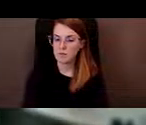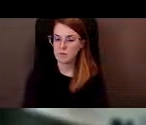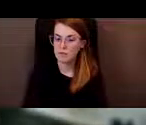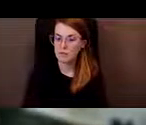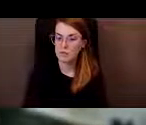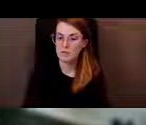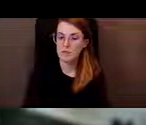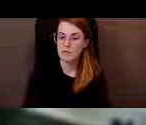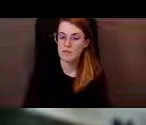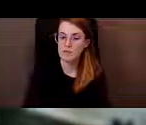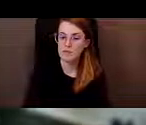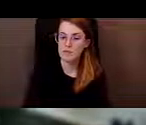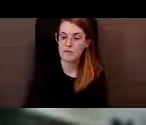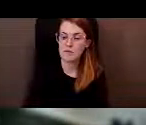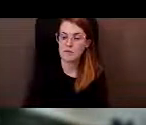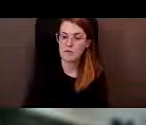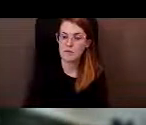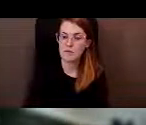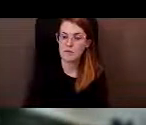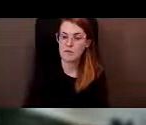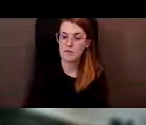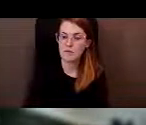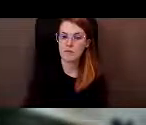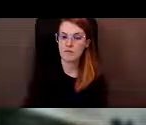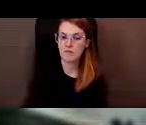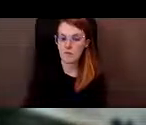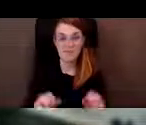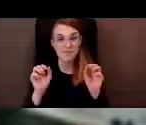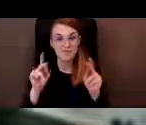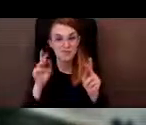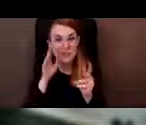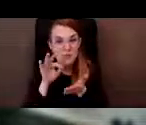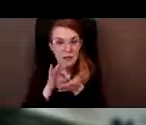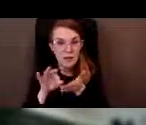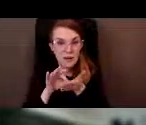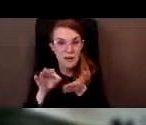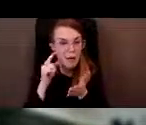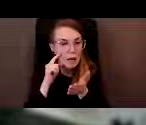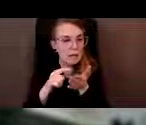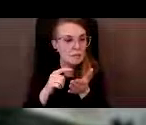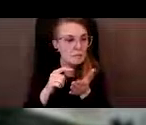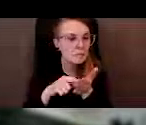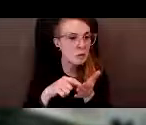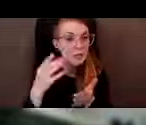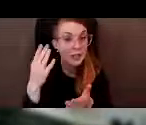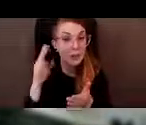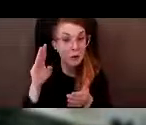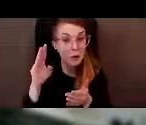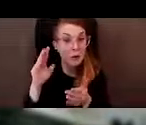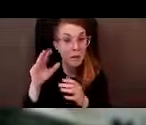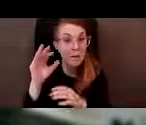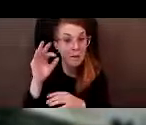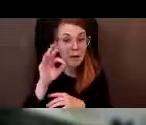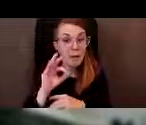Okay. We will count this one down as well. I see the blue dots have slowed down a bit.